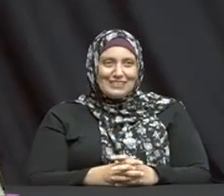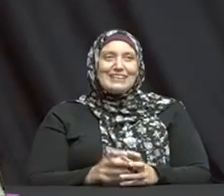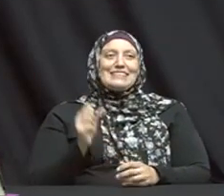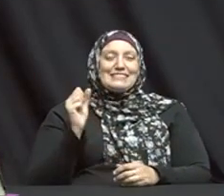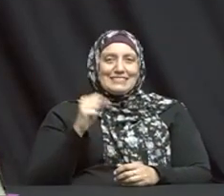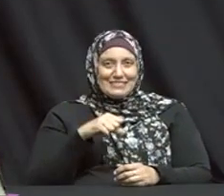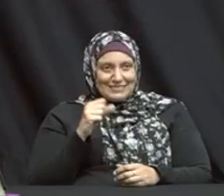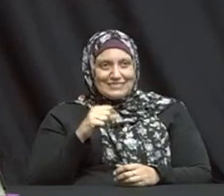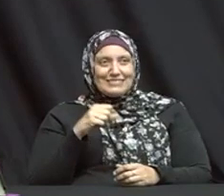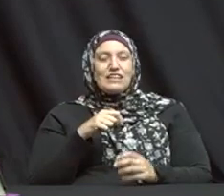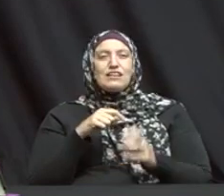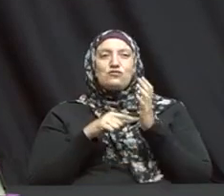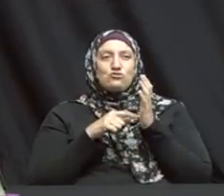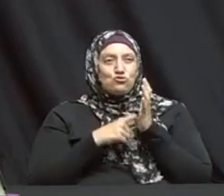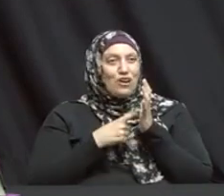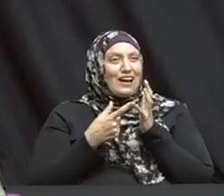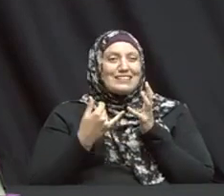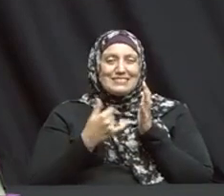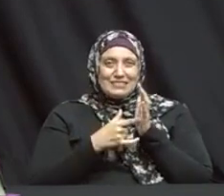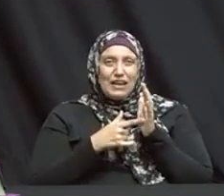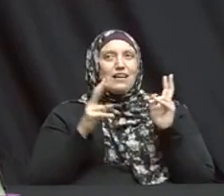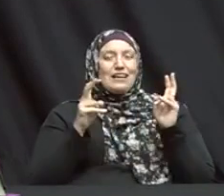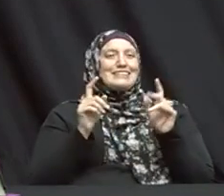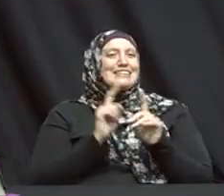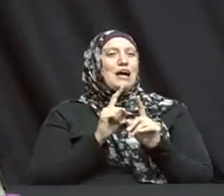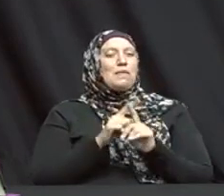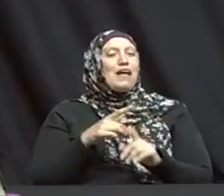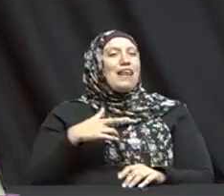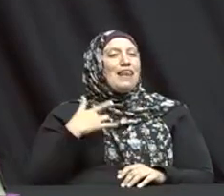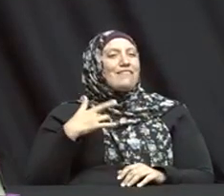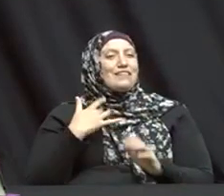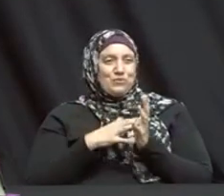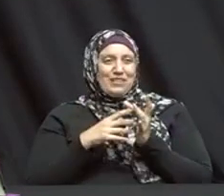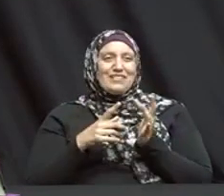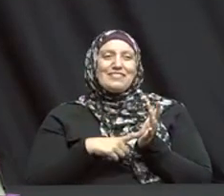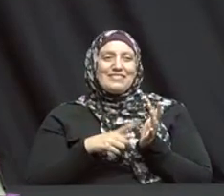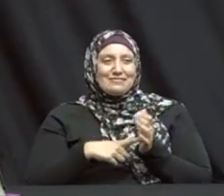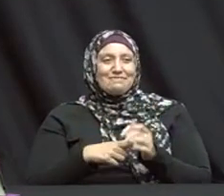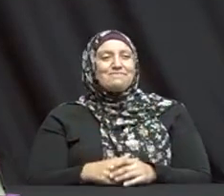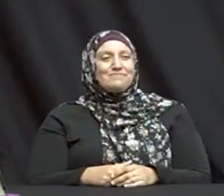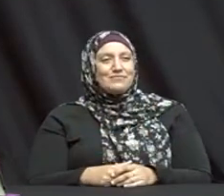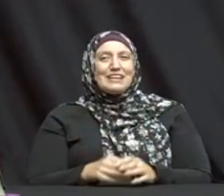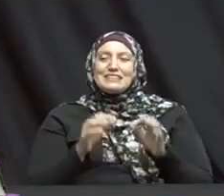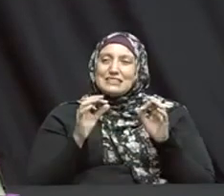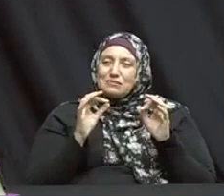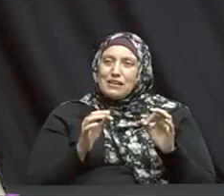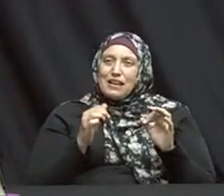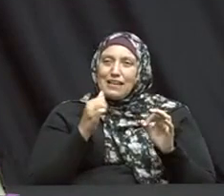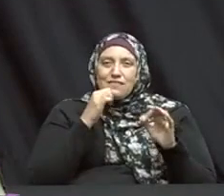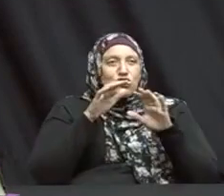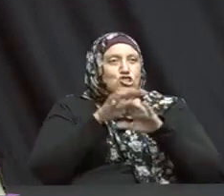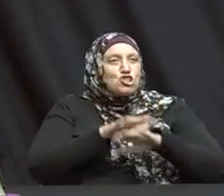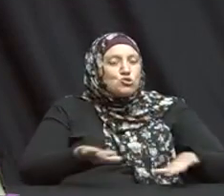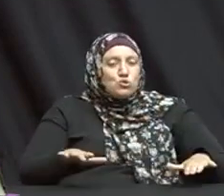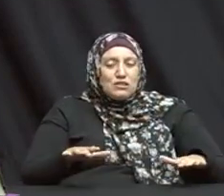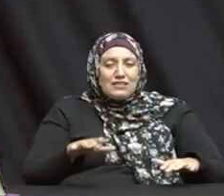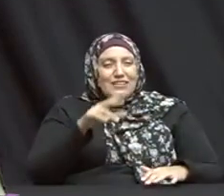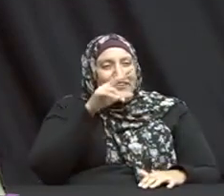minor beneficiaries or minor heirs. Imagine a scenario of a big family and not much of the estate left,